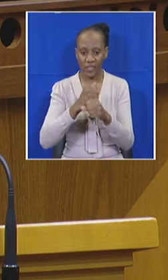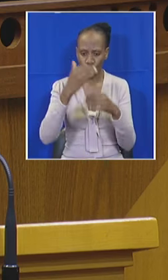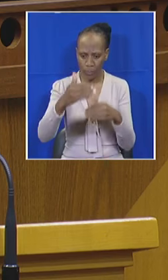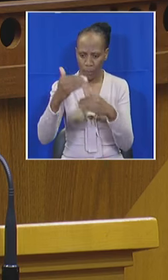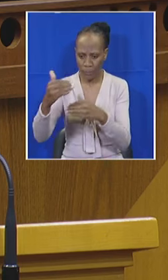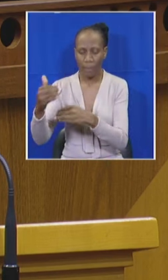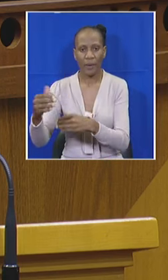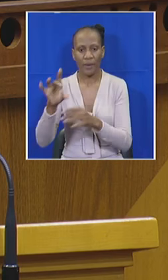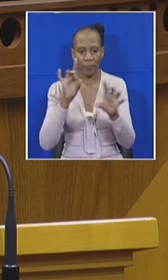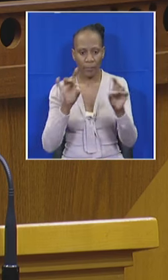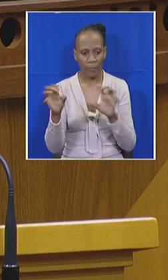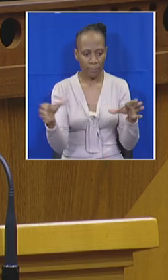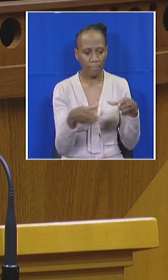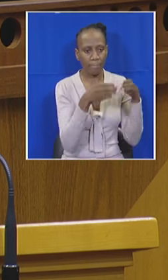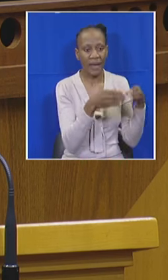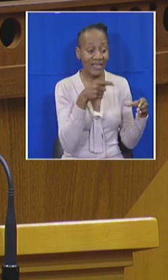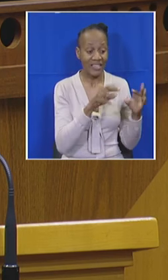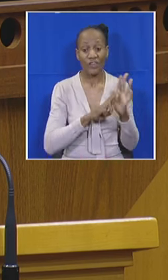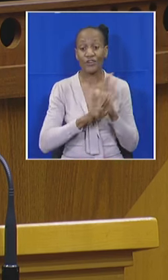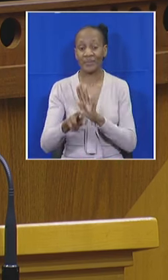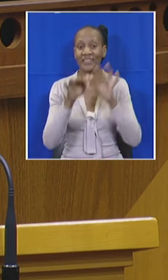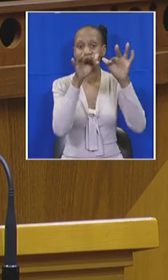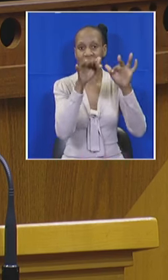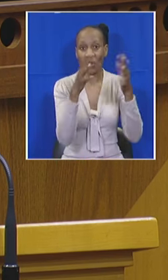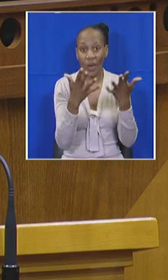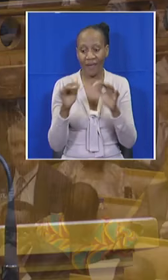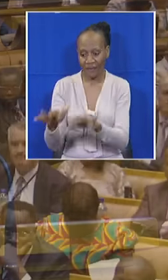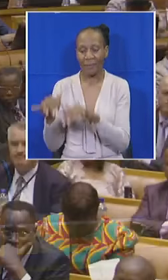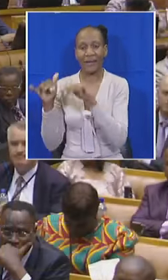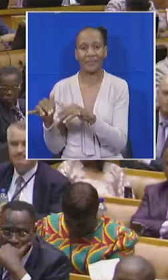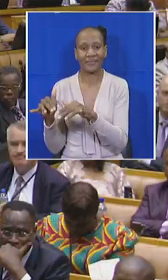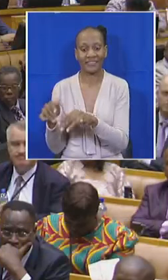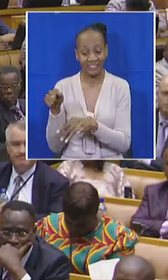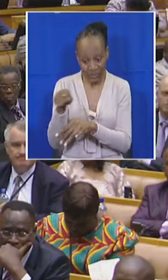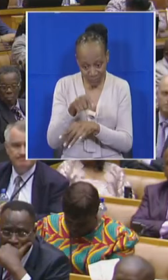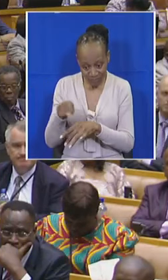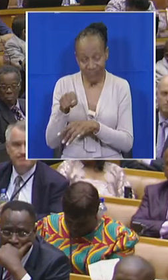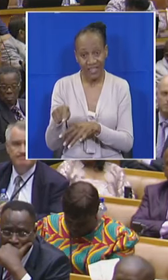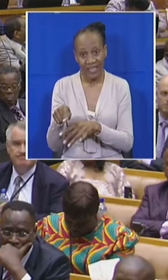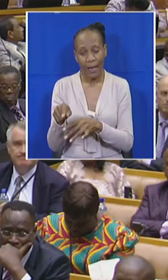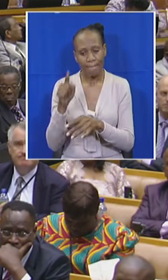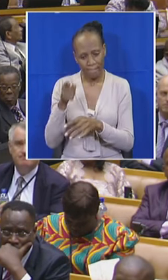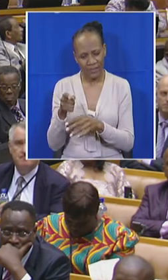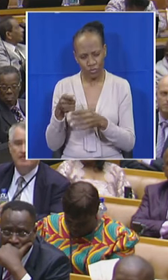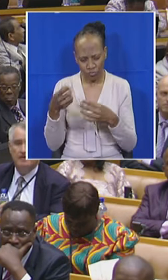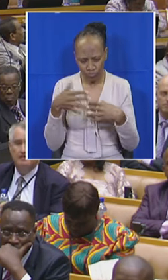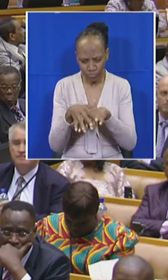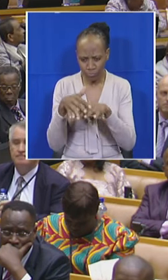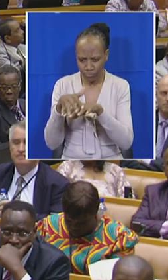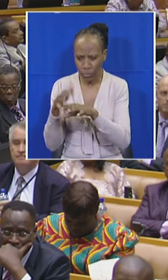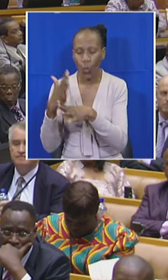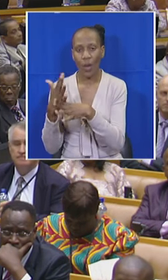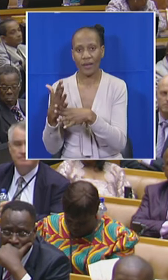them in Parliament and to fulfill the tasks outlined in the